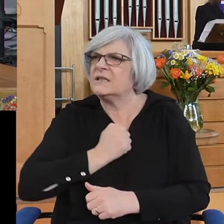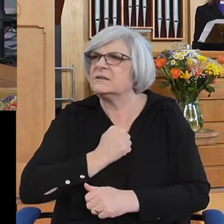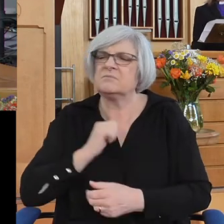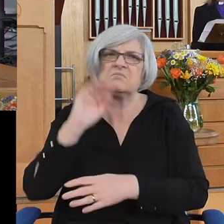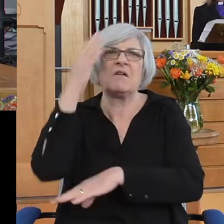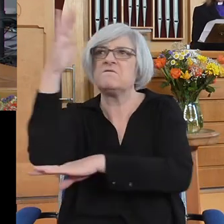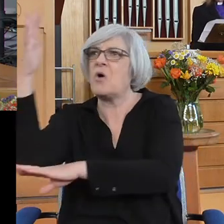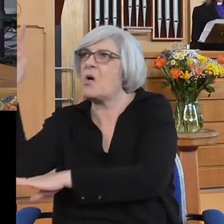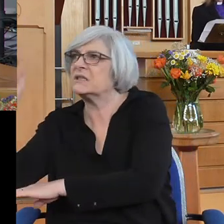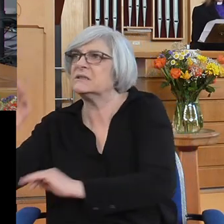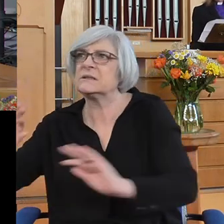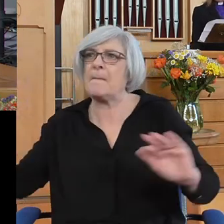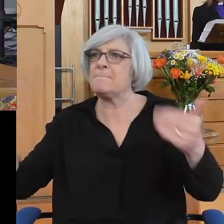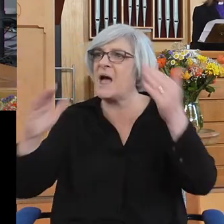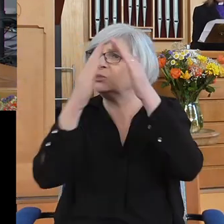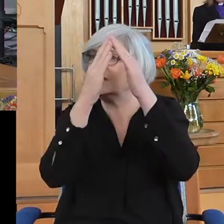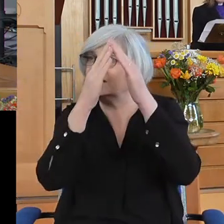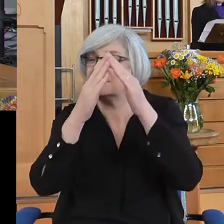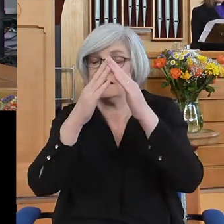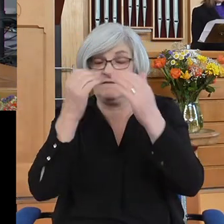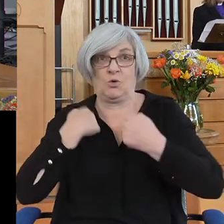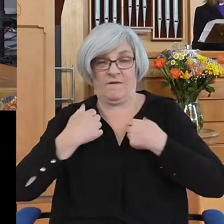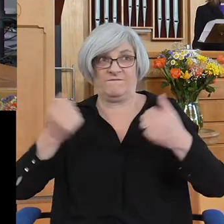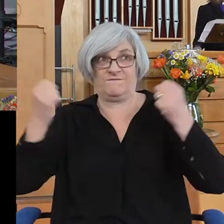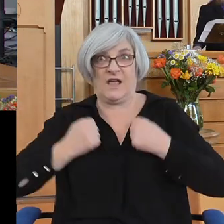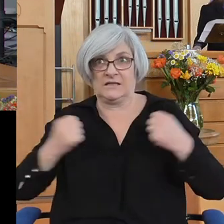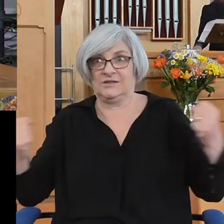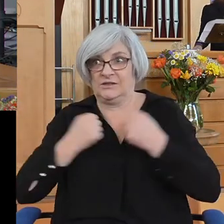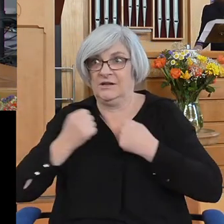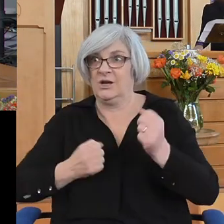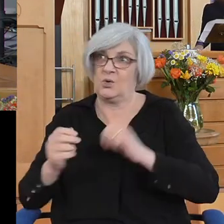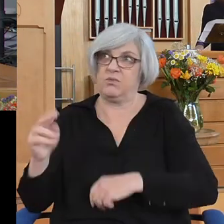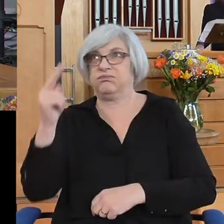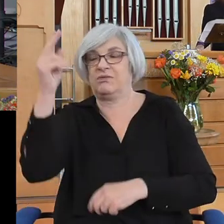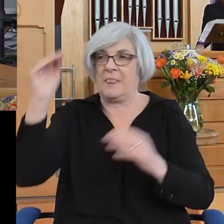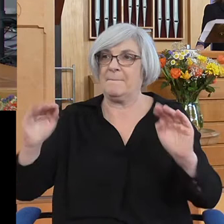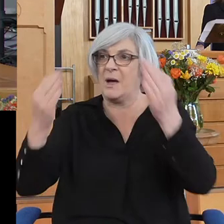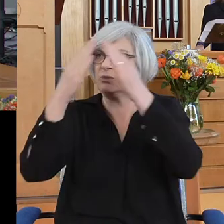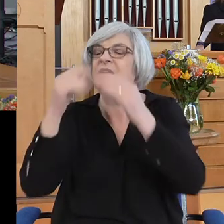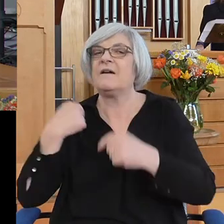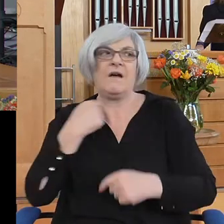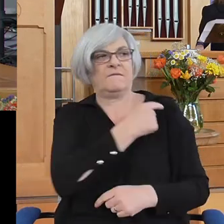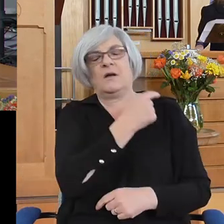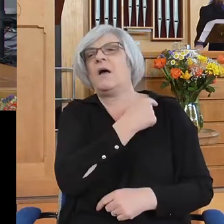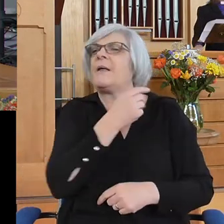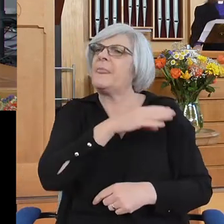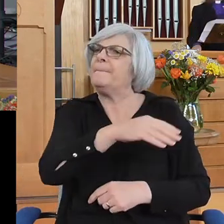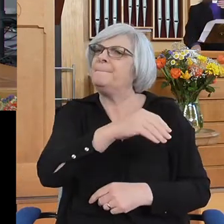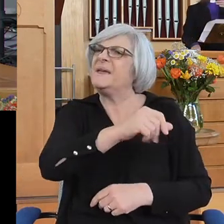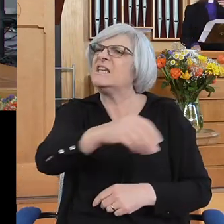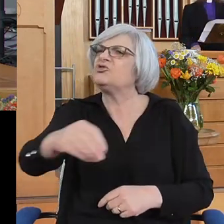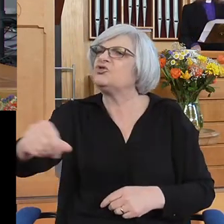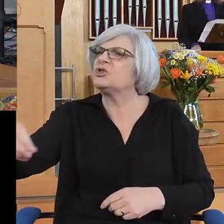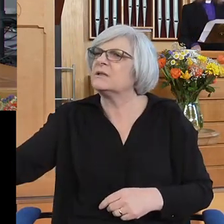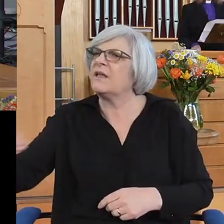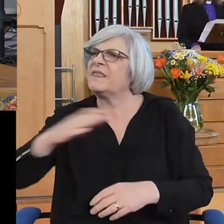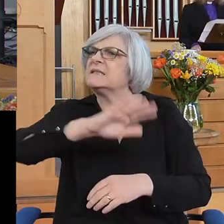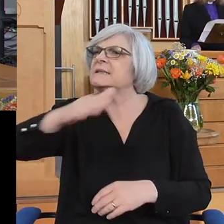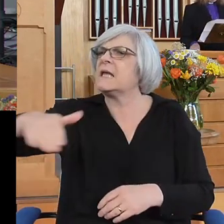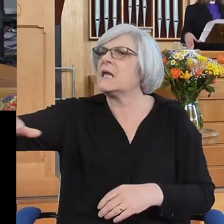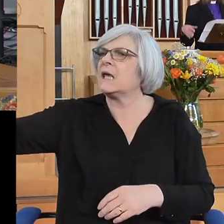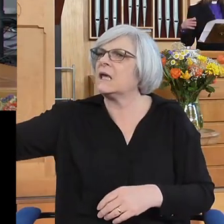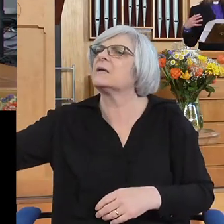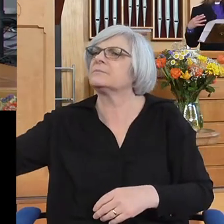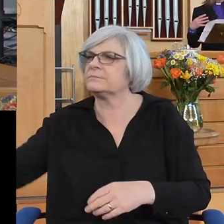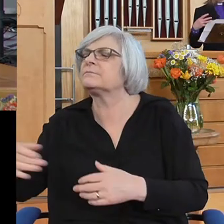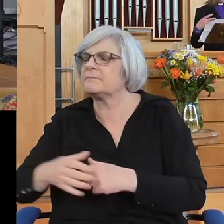a mountain, if you're fit to go up the mountain. For me, it's the beach. I like the beach and the sea.